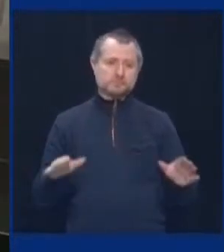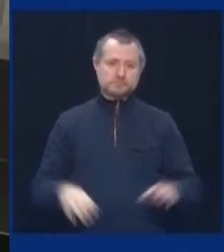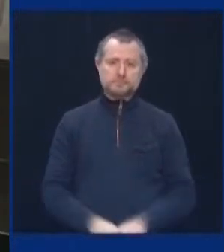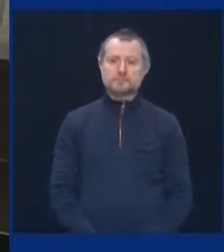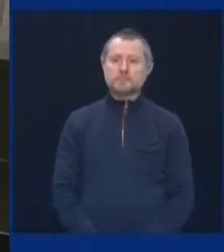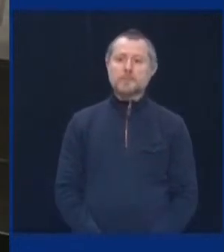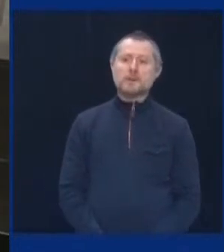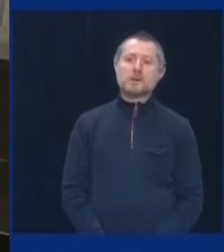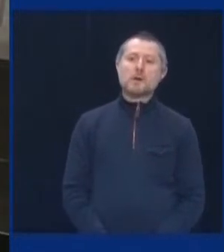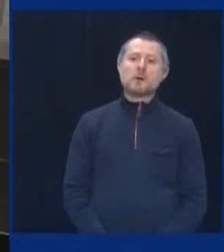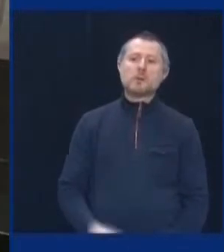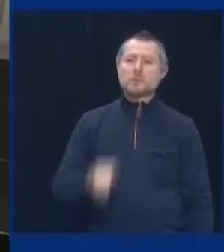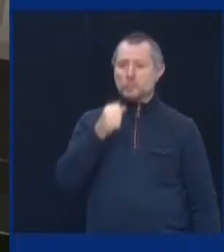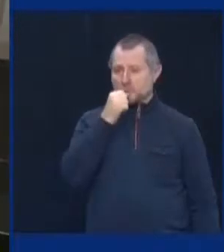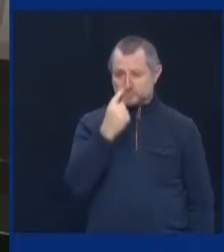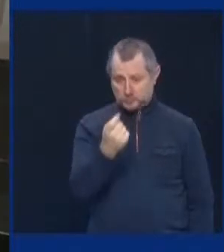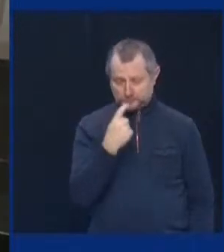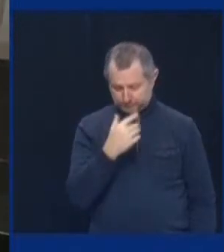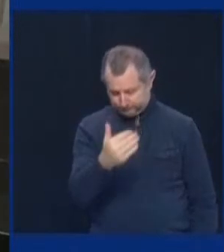operator?